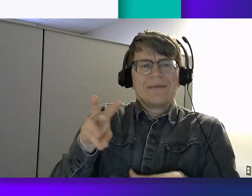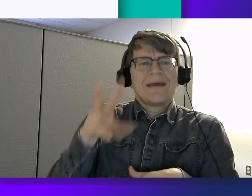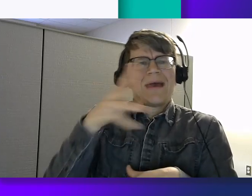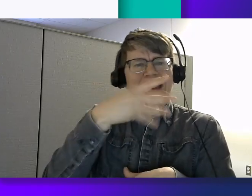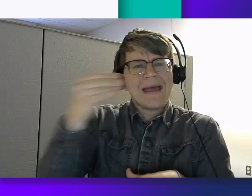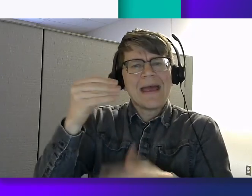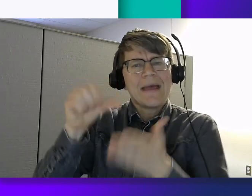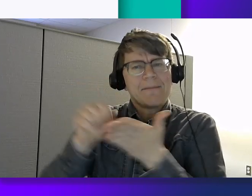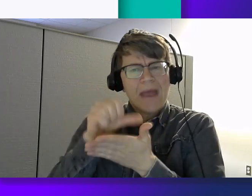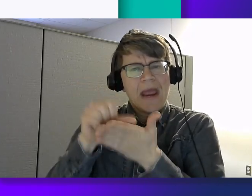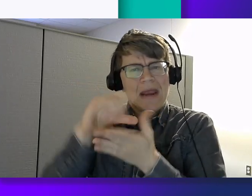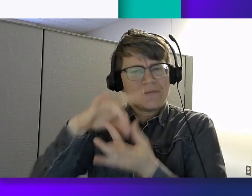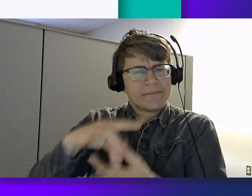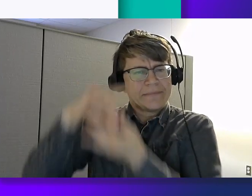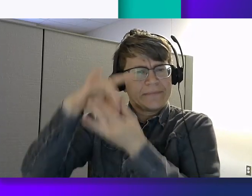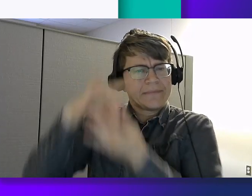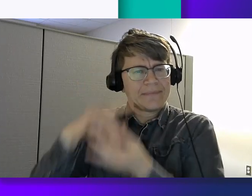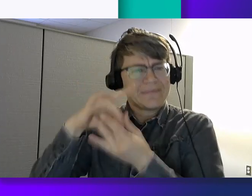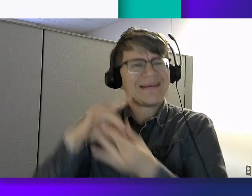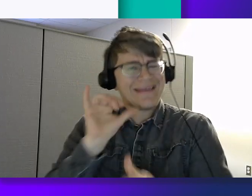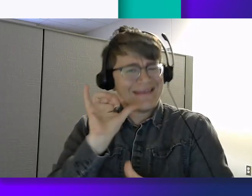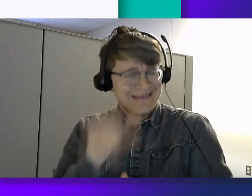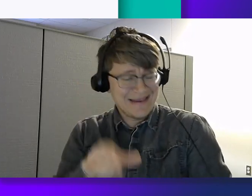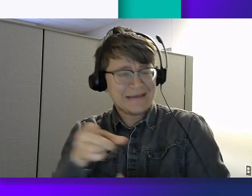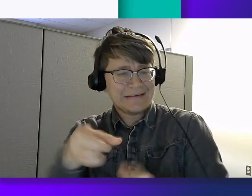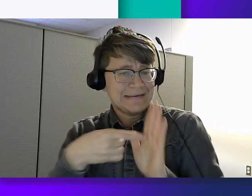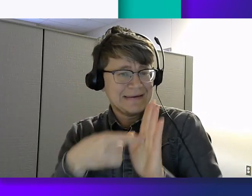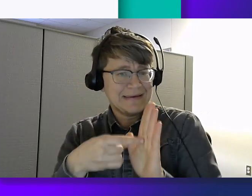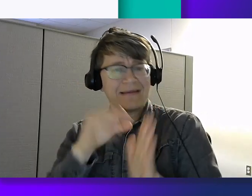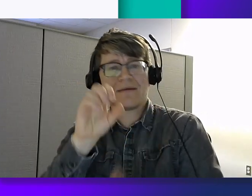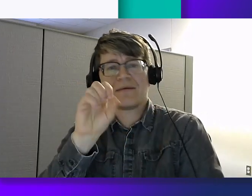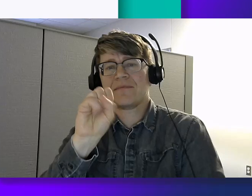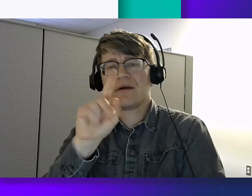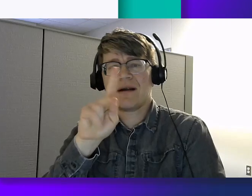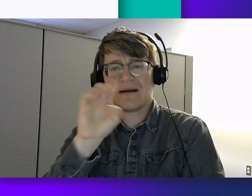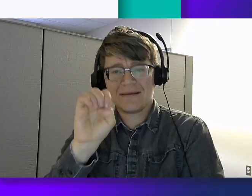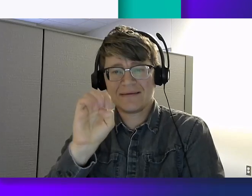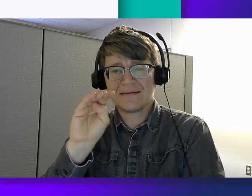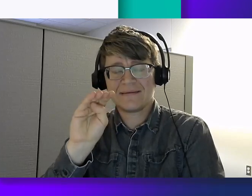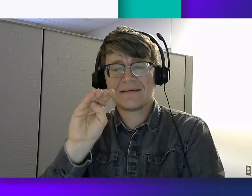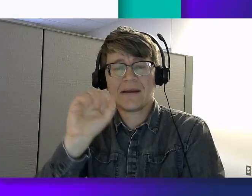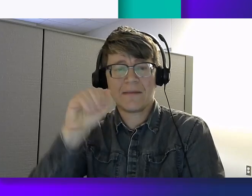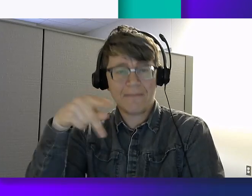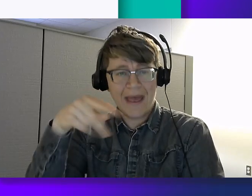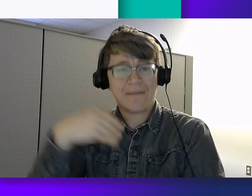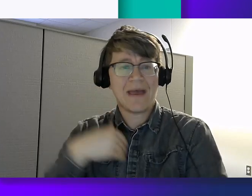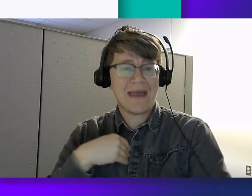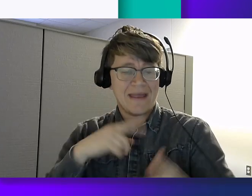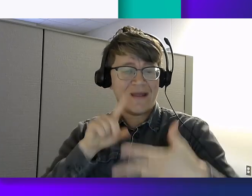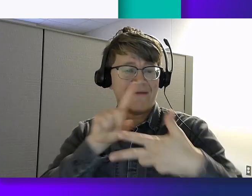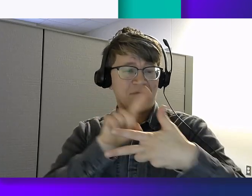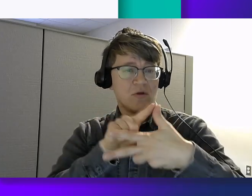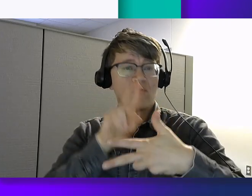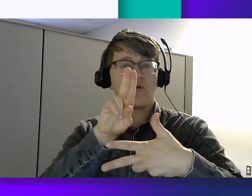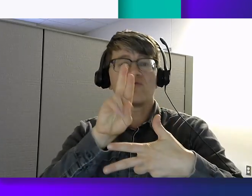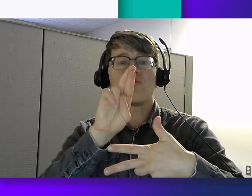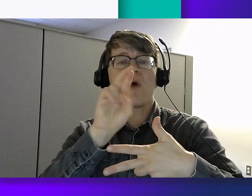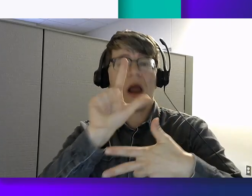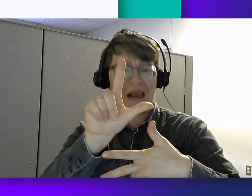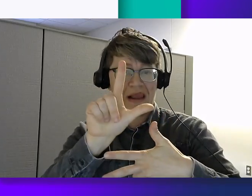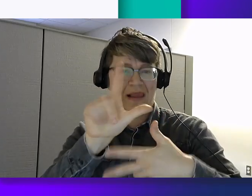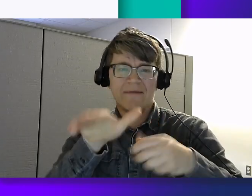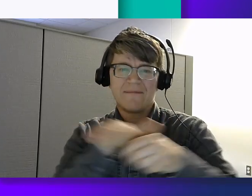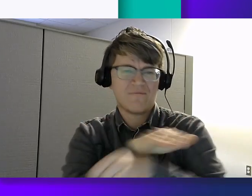example of what a sitemap might look like. An XML sitemap includes 4 key elements. The URL location is the full URL to the web